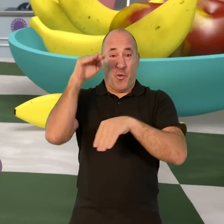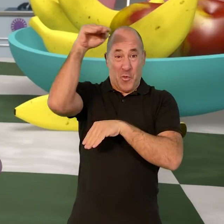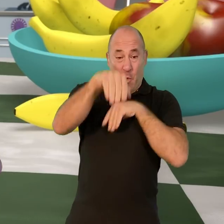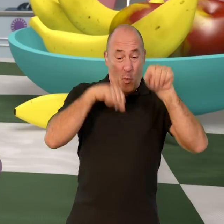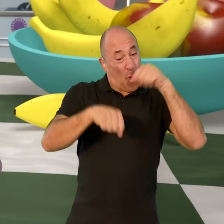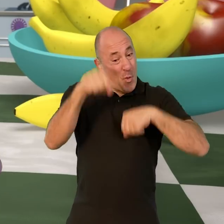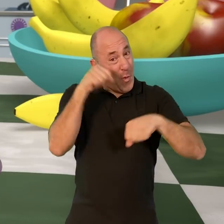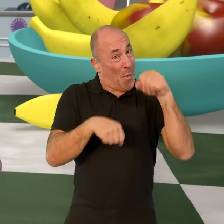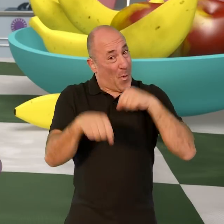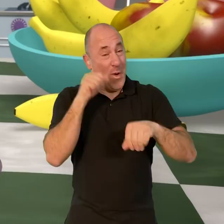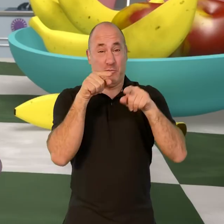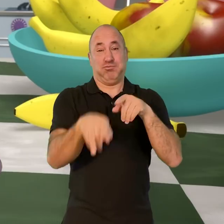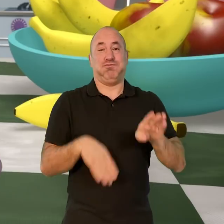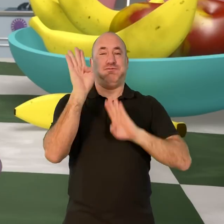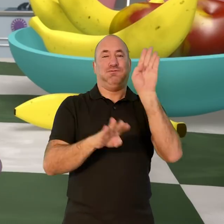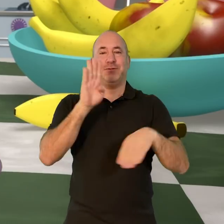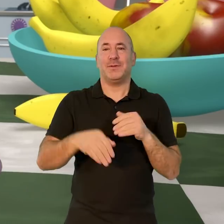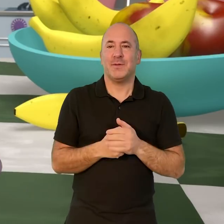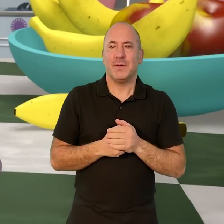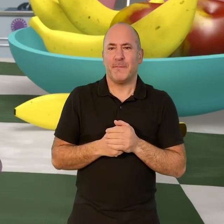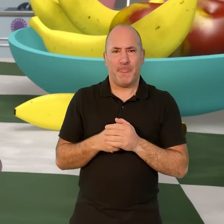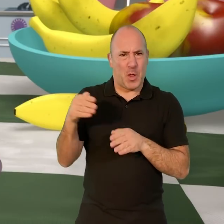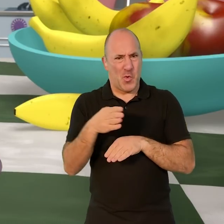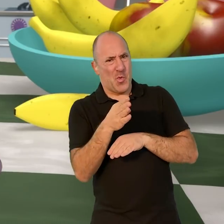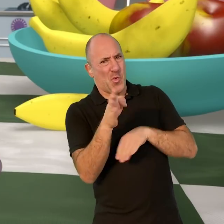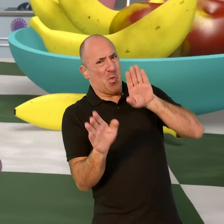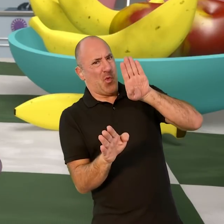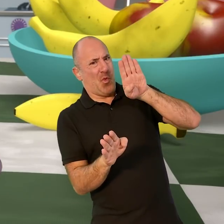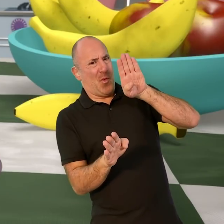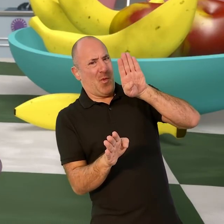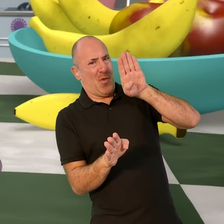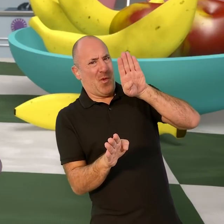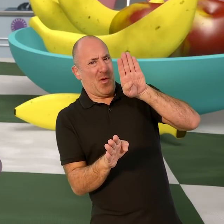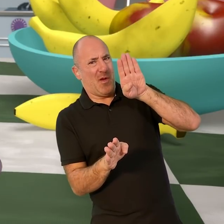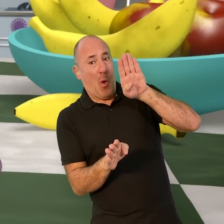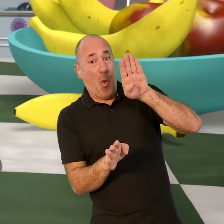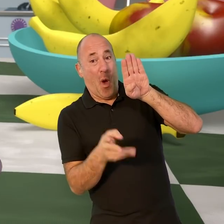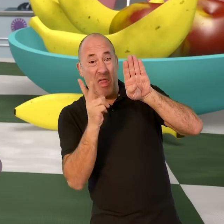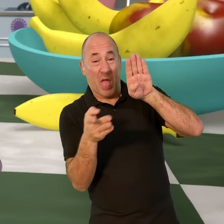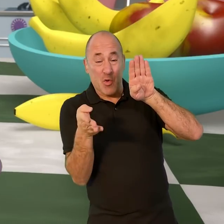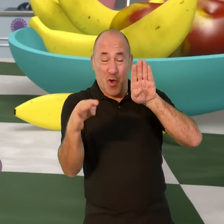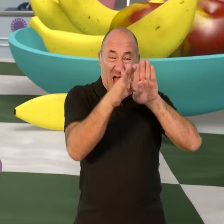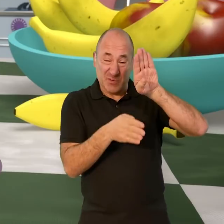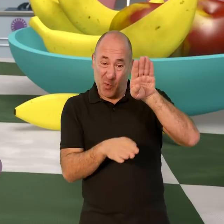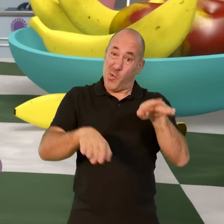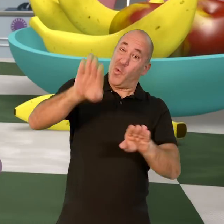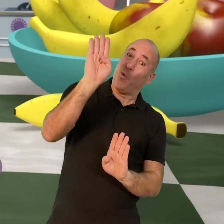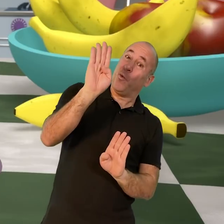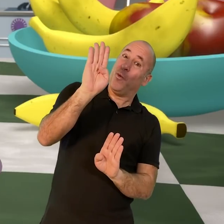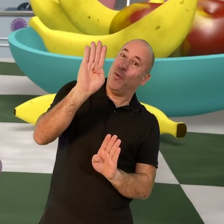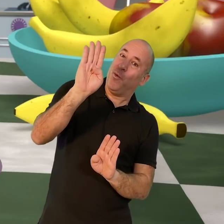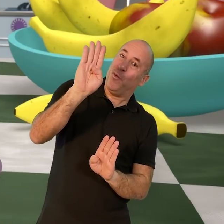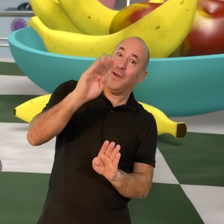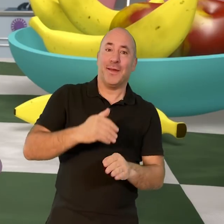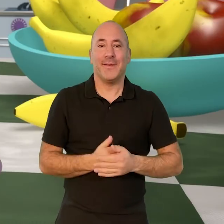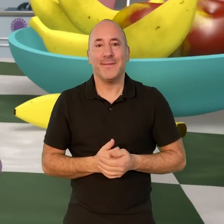and then down hills very fast. She goes round a wiggly road and, goodness me, round another